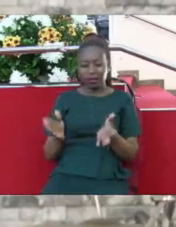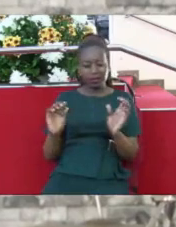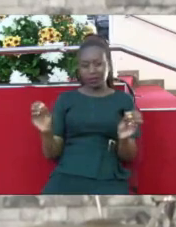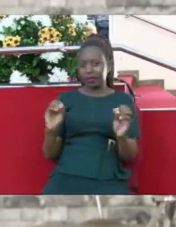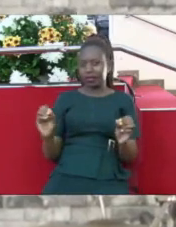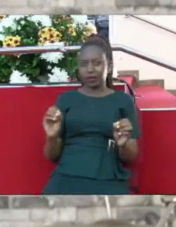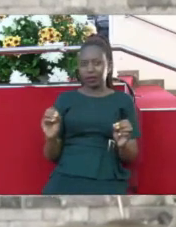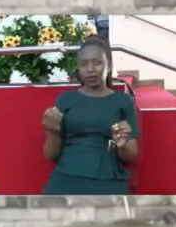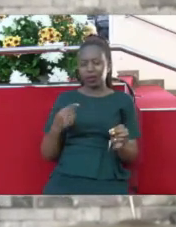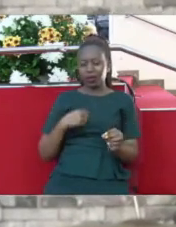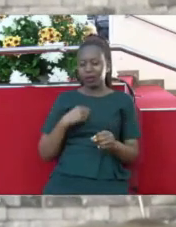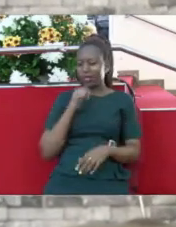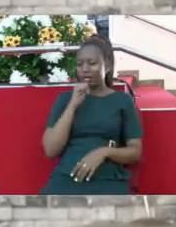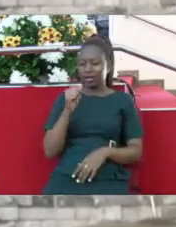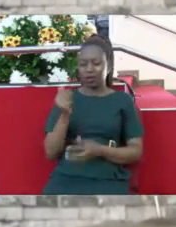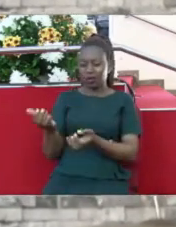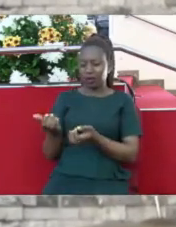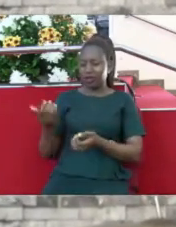So I'm not in need of God.